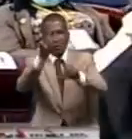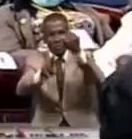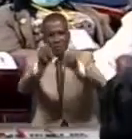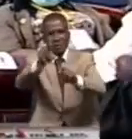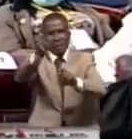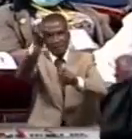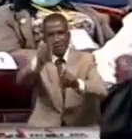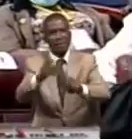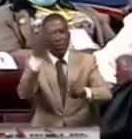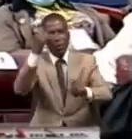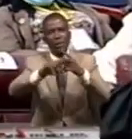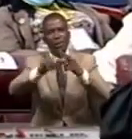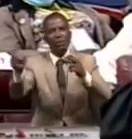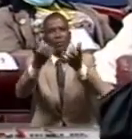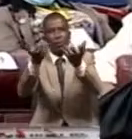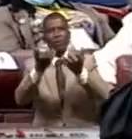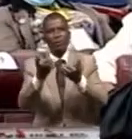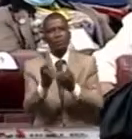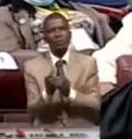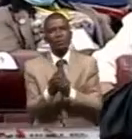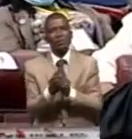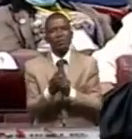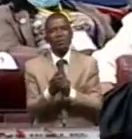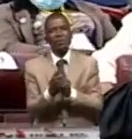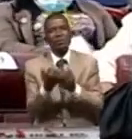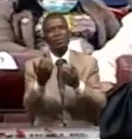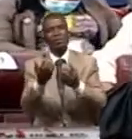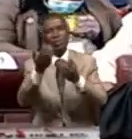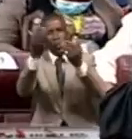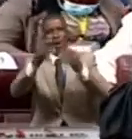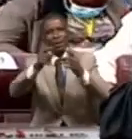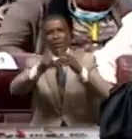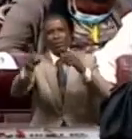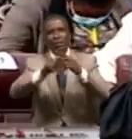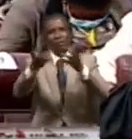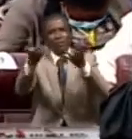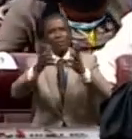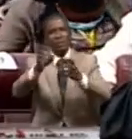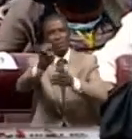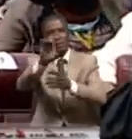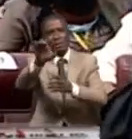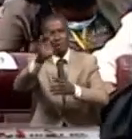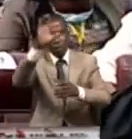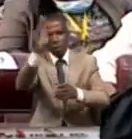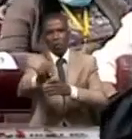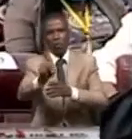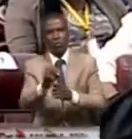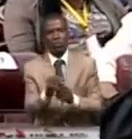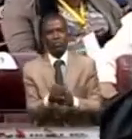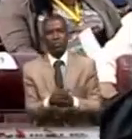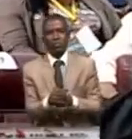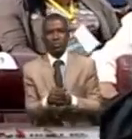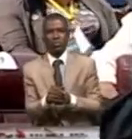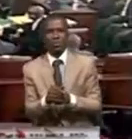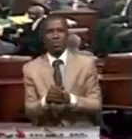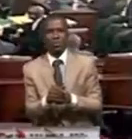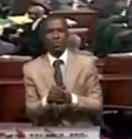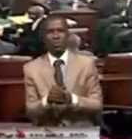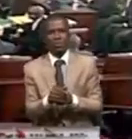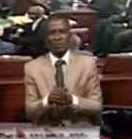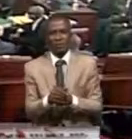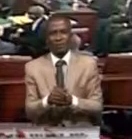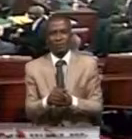to the language, please. Oh, my Lord, maybe you can my Lord, but run away. My